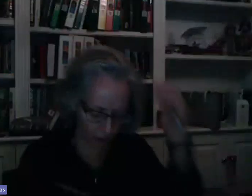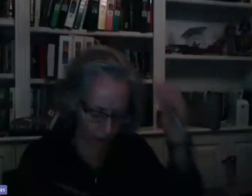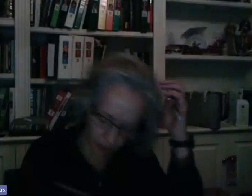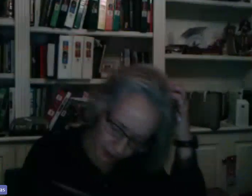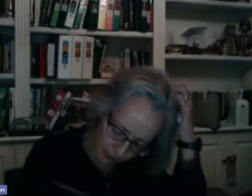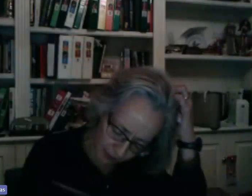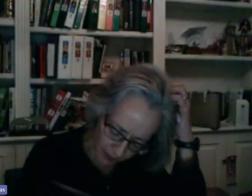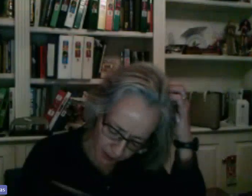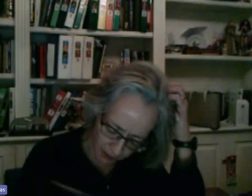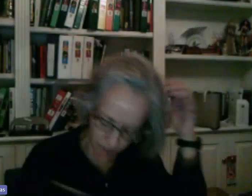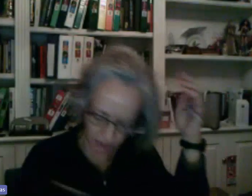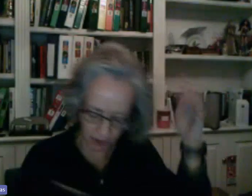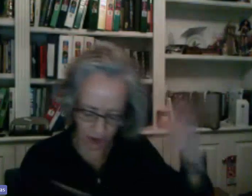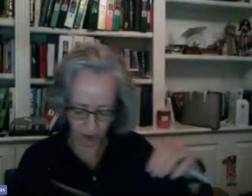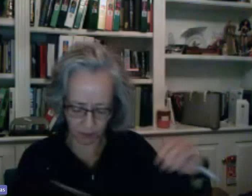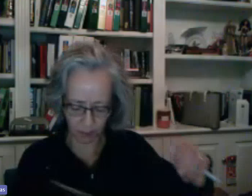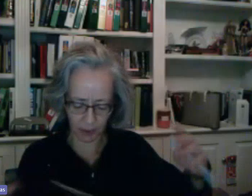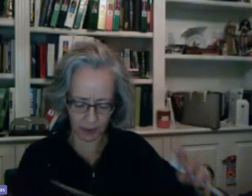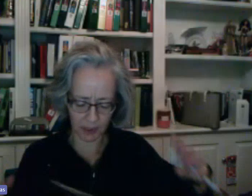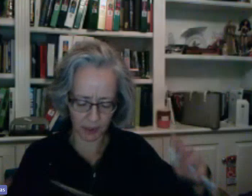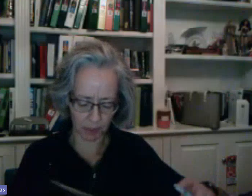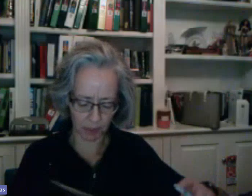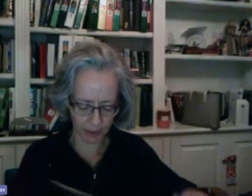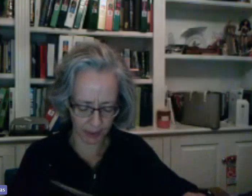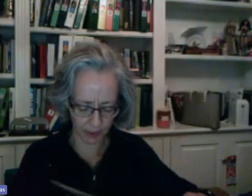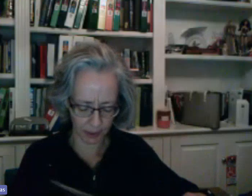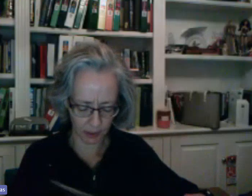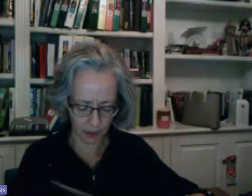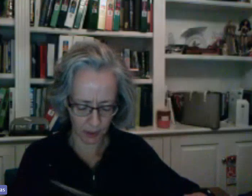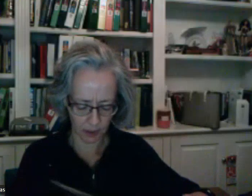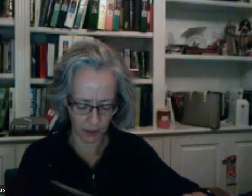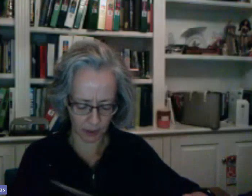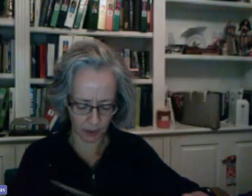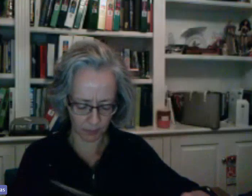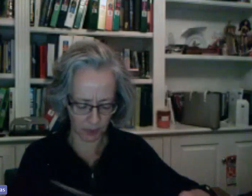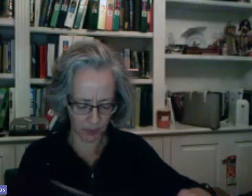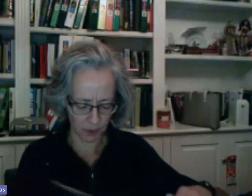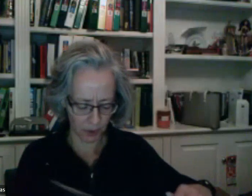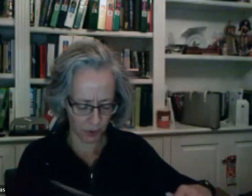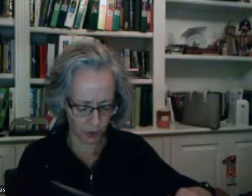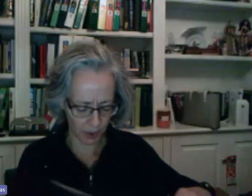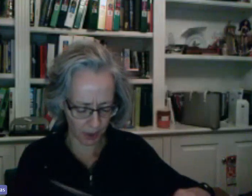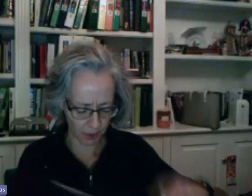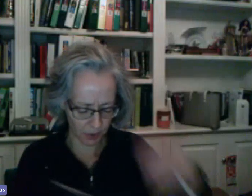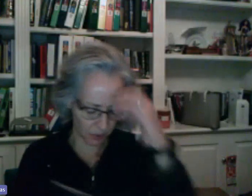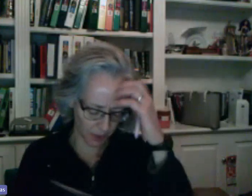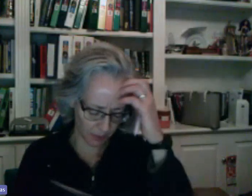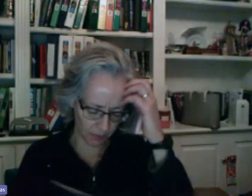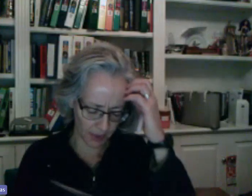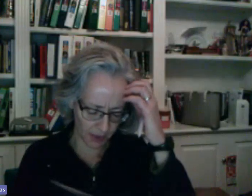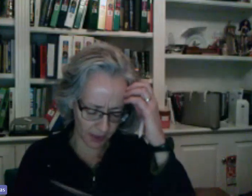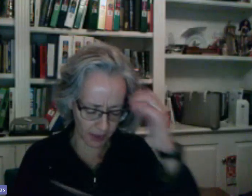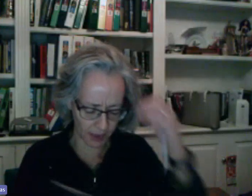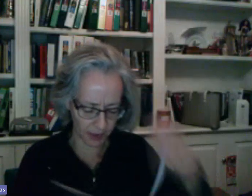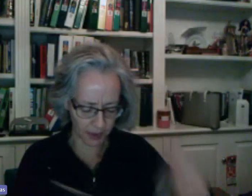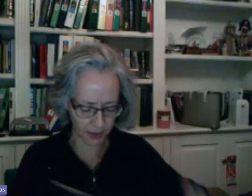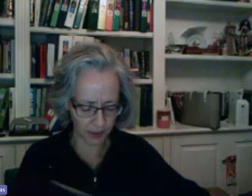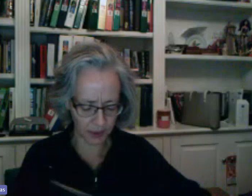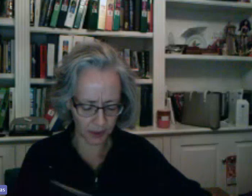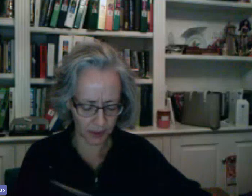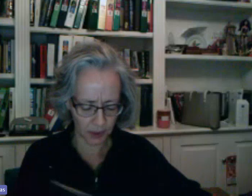a little more clarity on the function of the policy plan. Sure. So what I'm